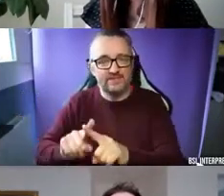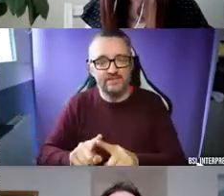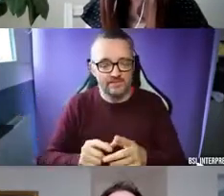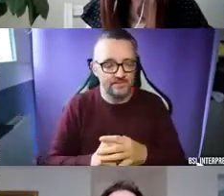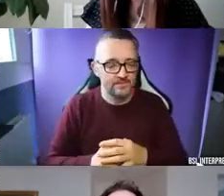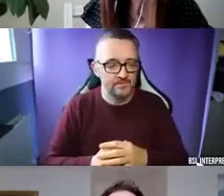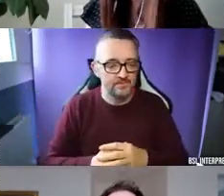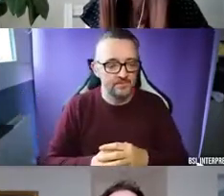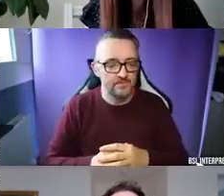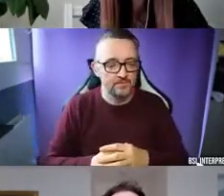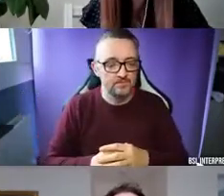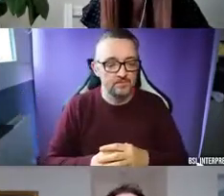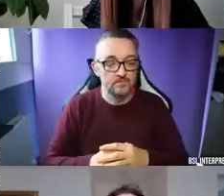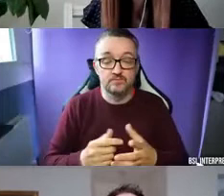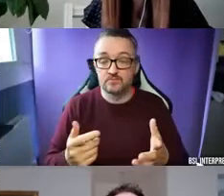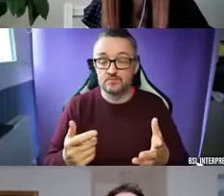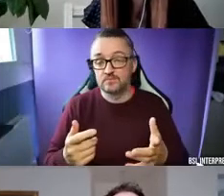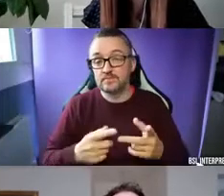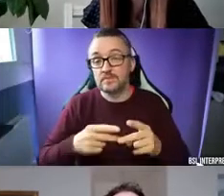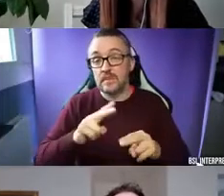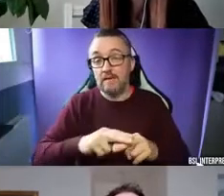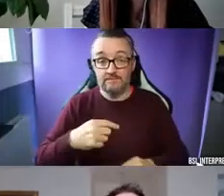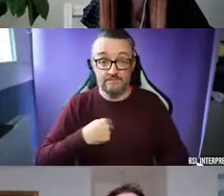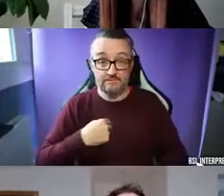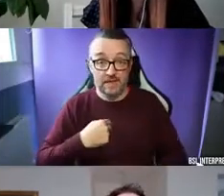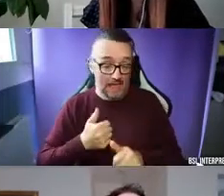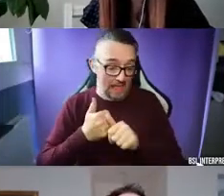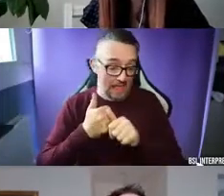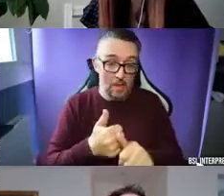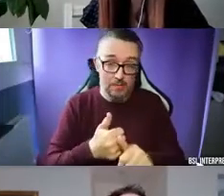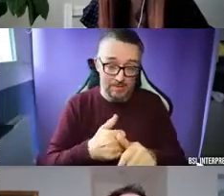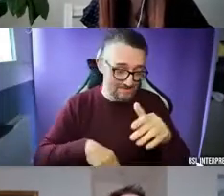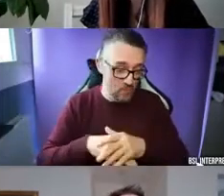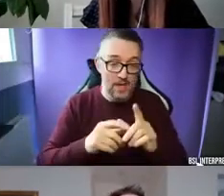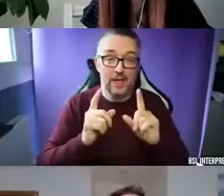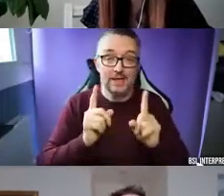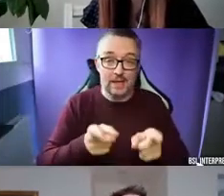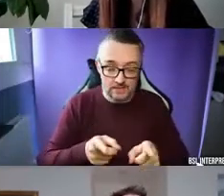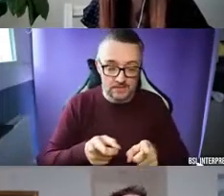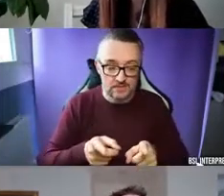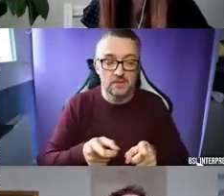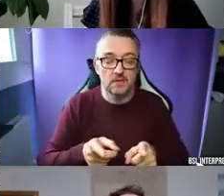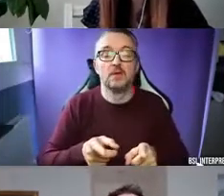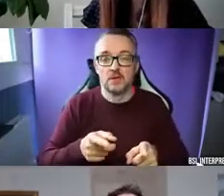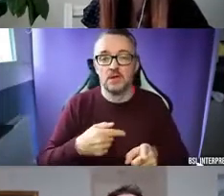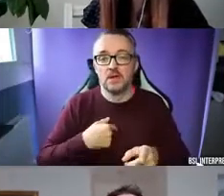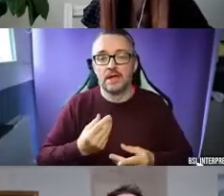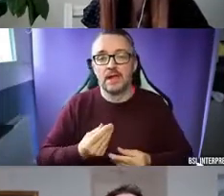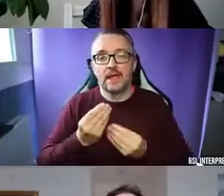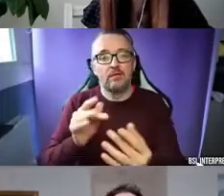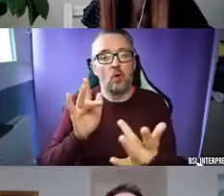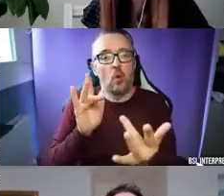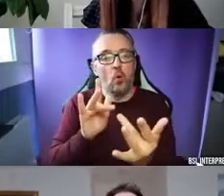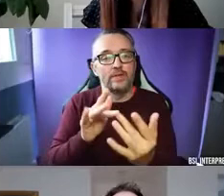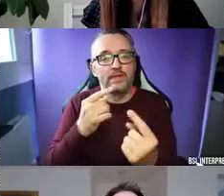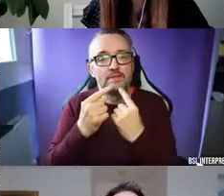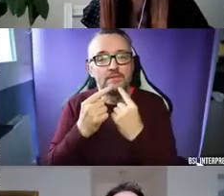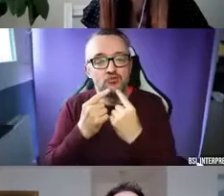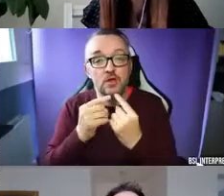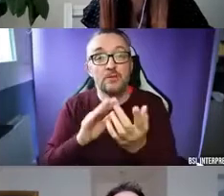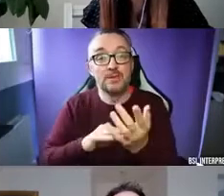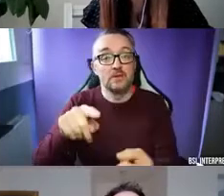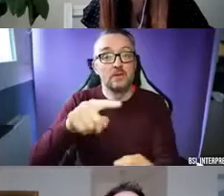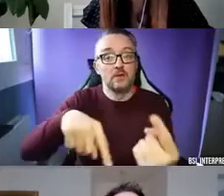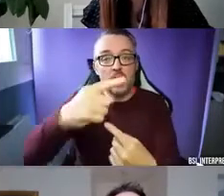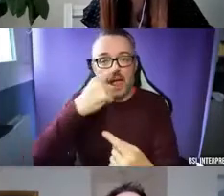Where we can't help directly or we get a detailed inquiry about public transport, we will provide contact details so that people can contact